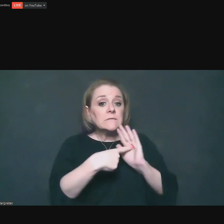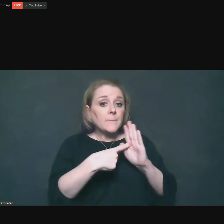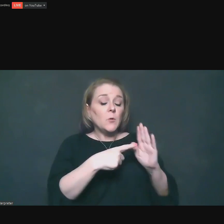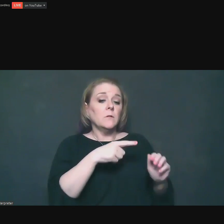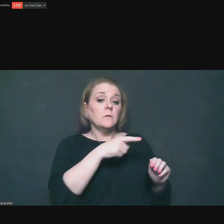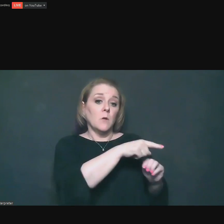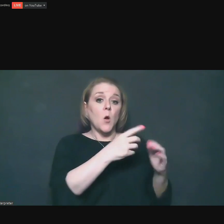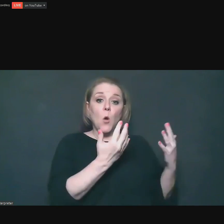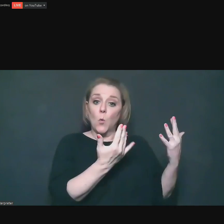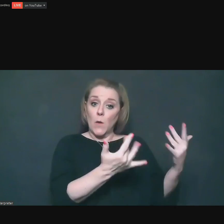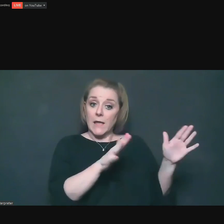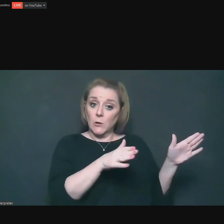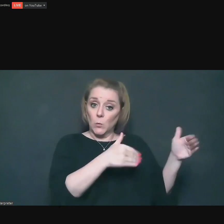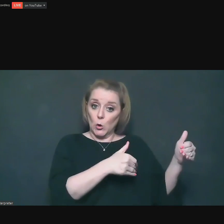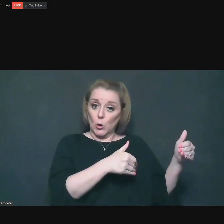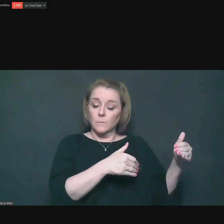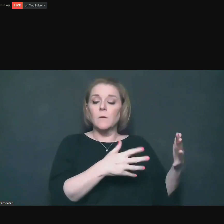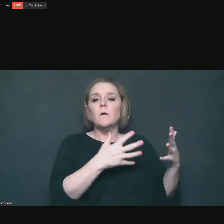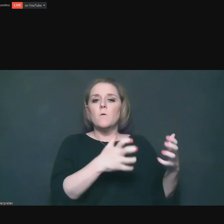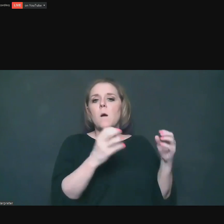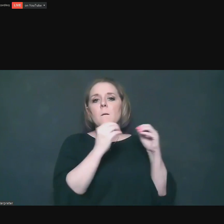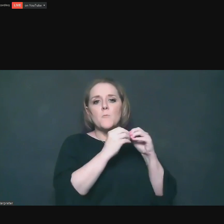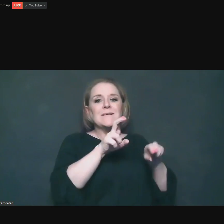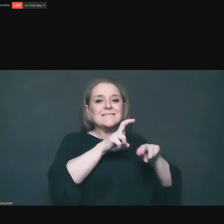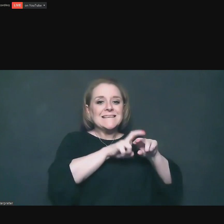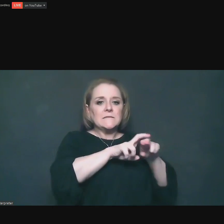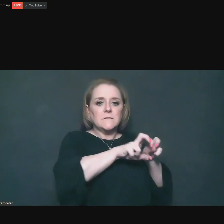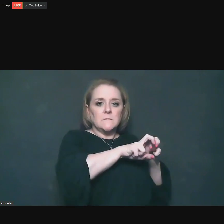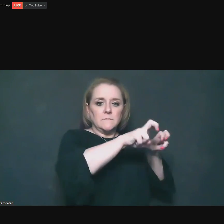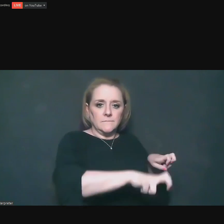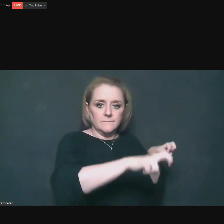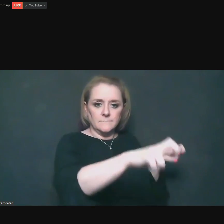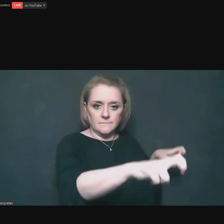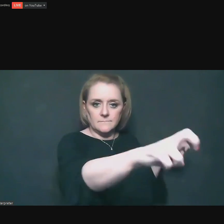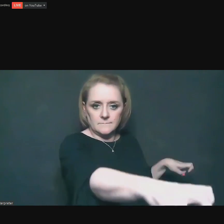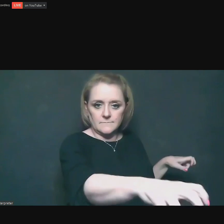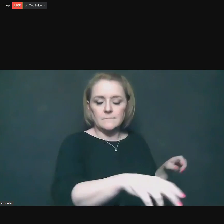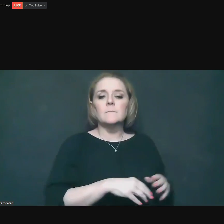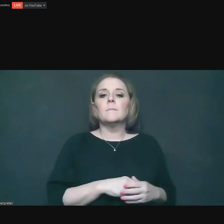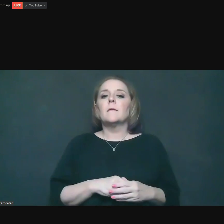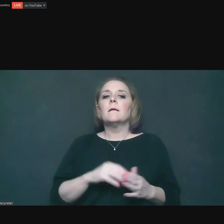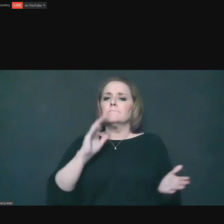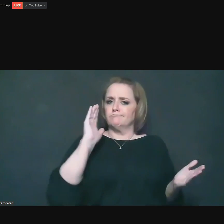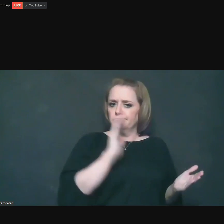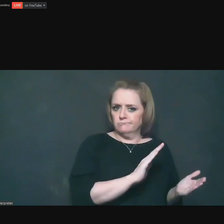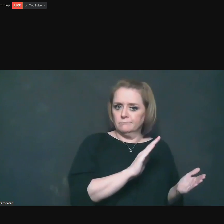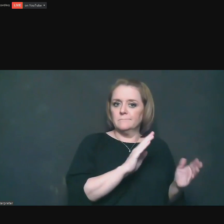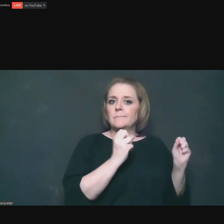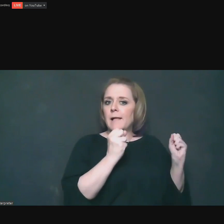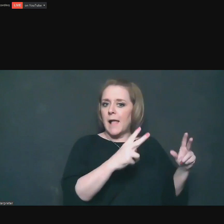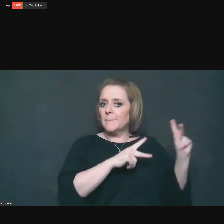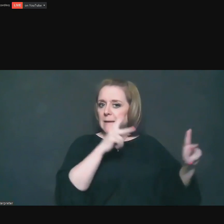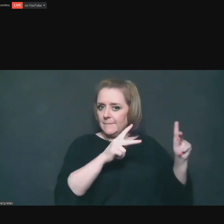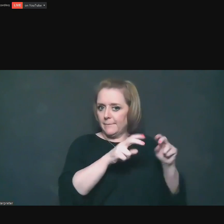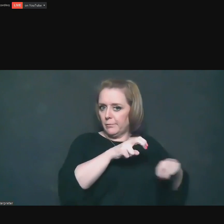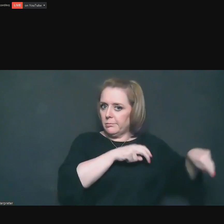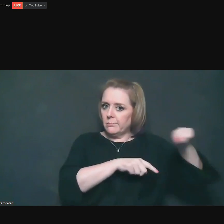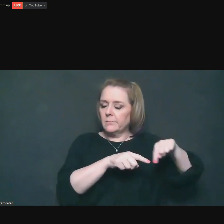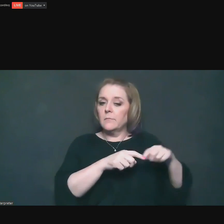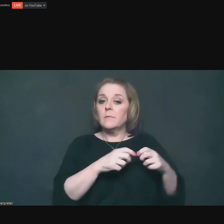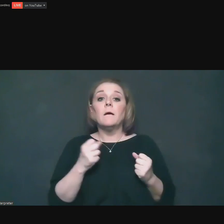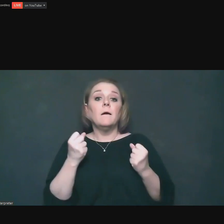to encourage social distancing. We're asking for patients to encourage the number of people, to limit the number of people who accompany them. I